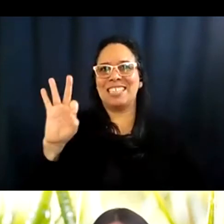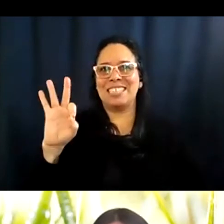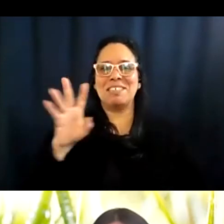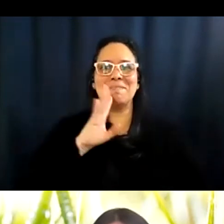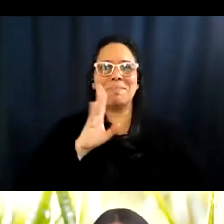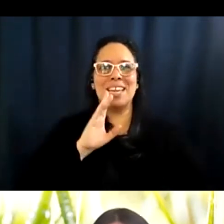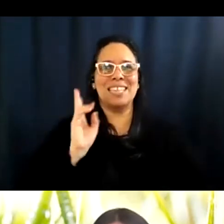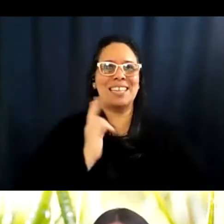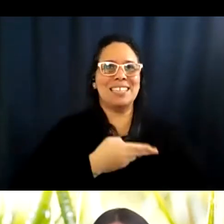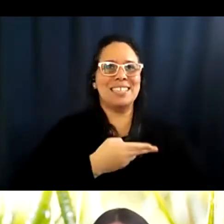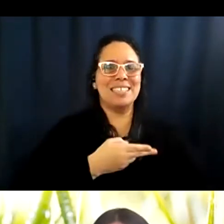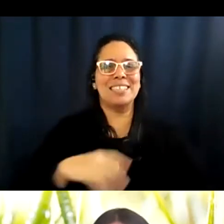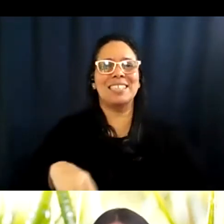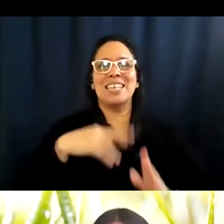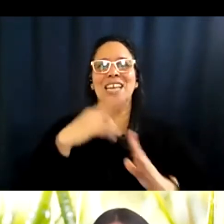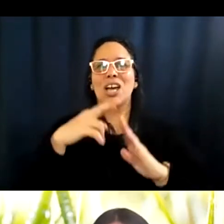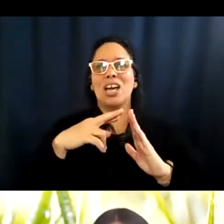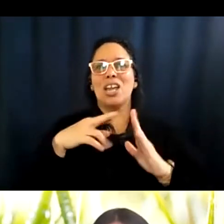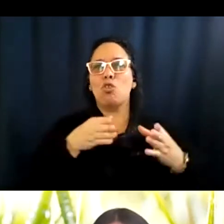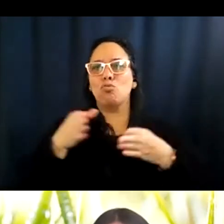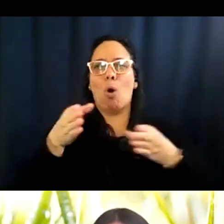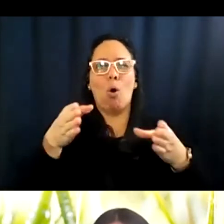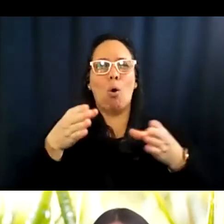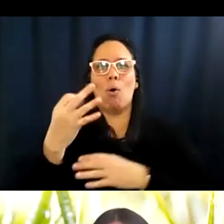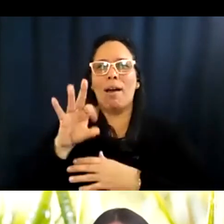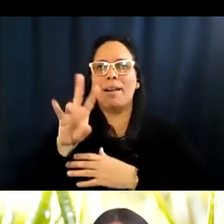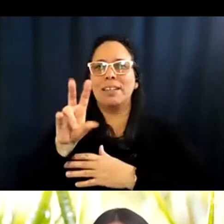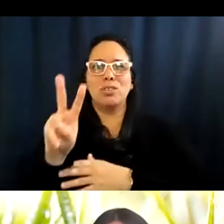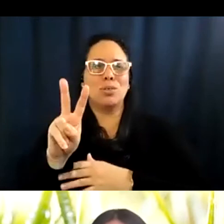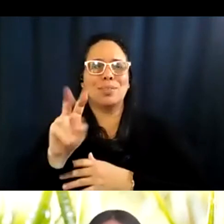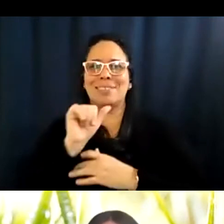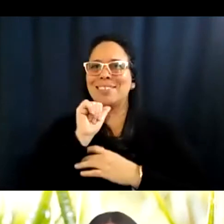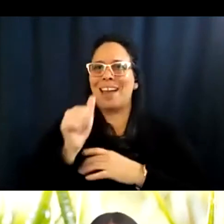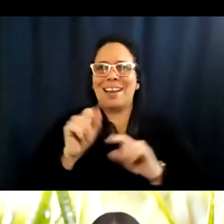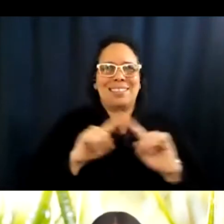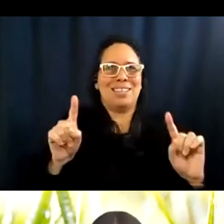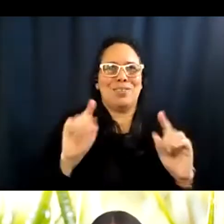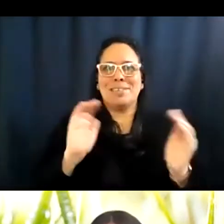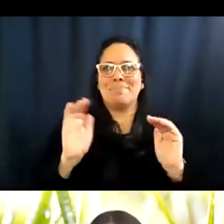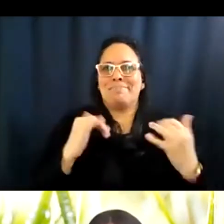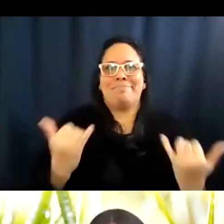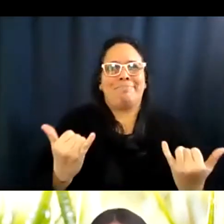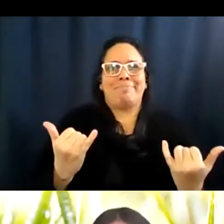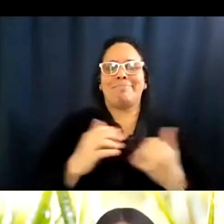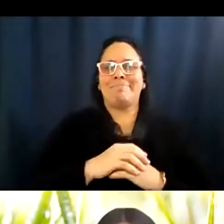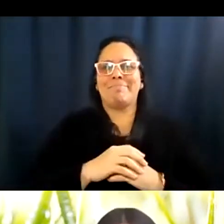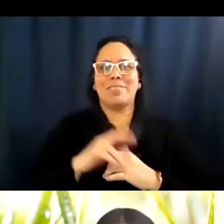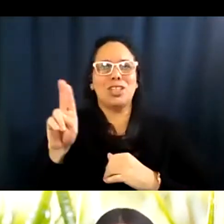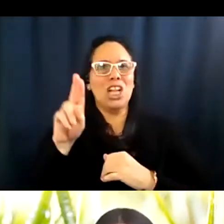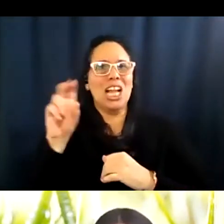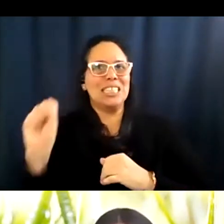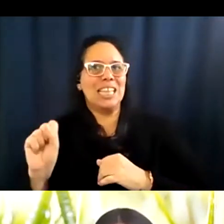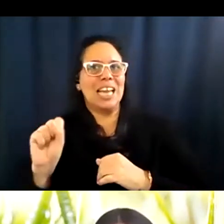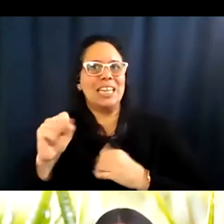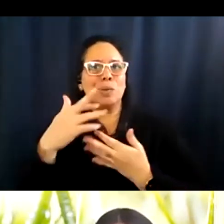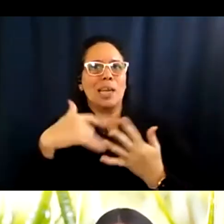of 1972 is not much different from the country that we inhabit today. The United States was engaged